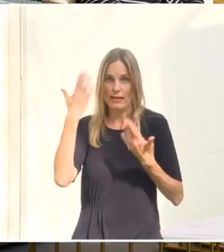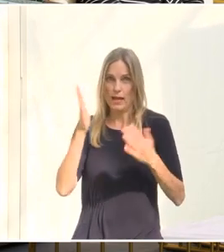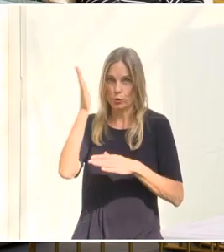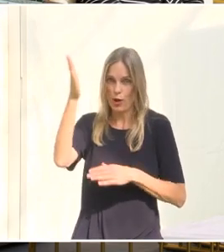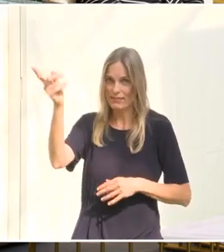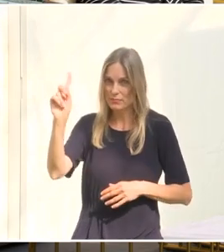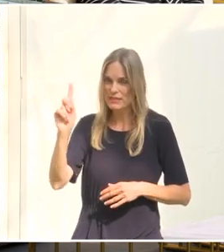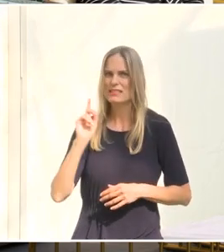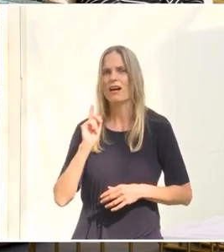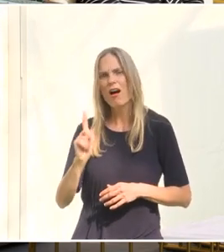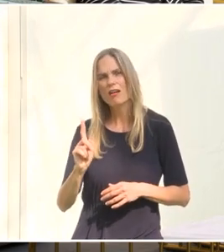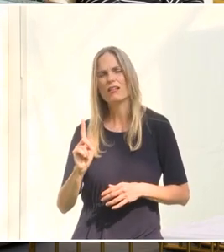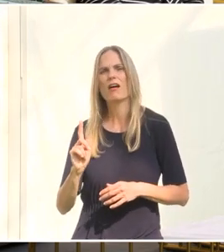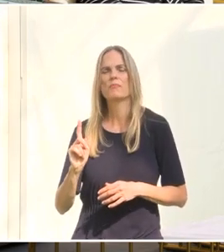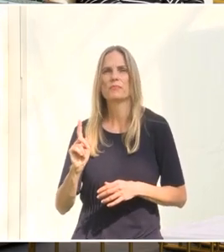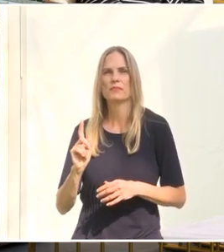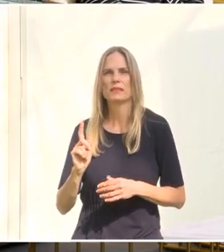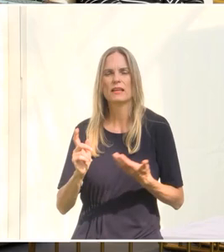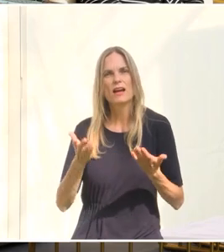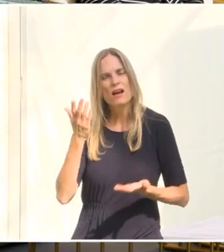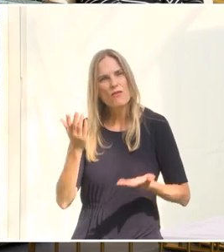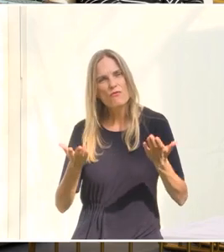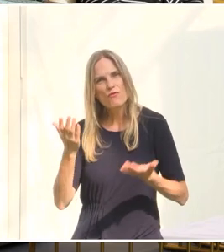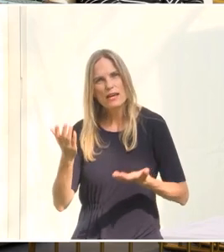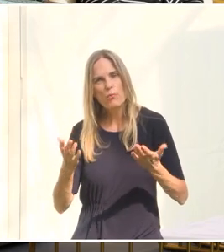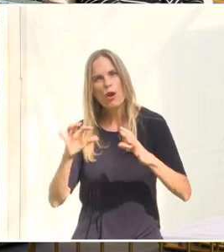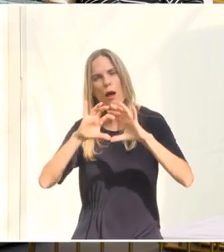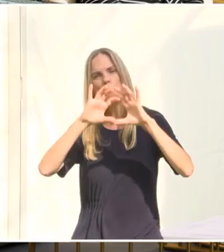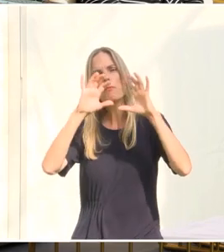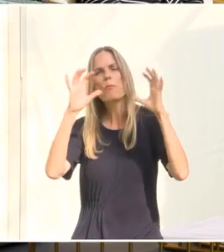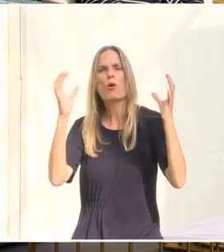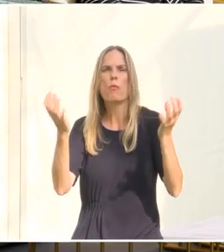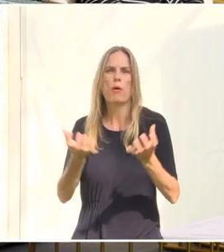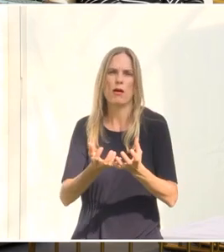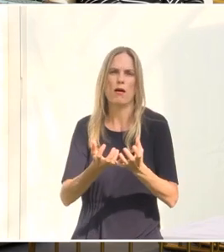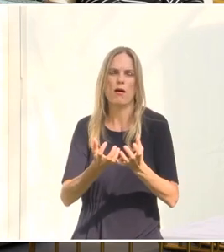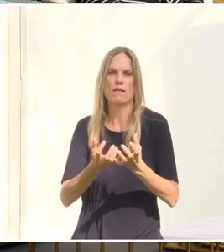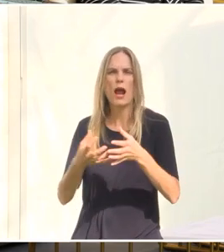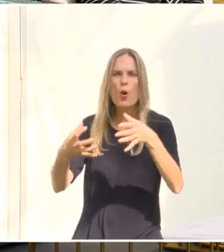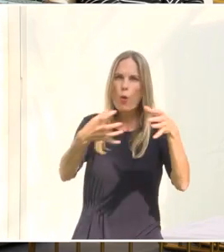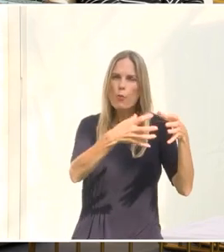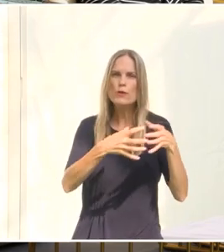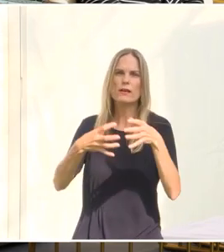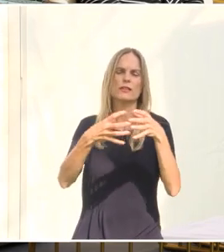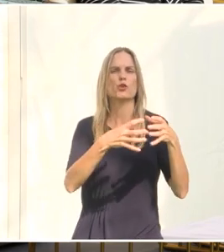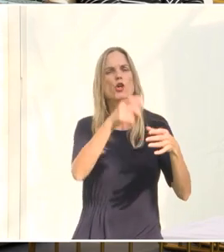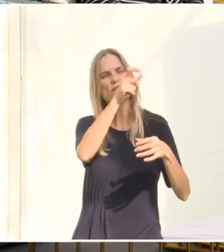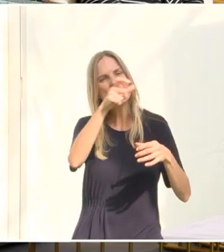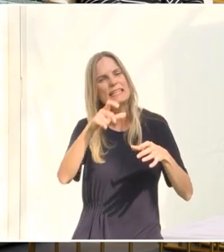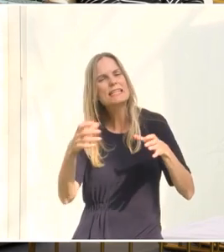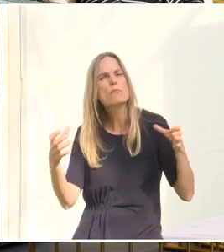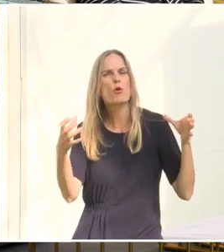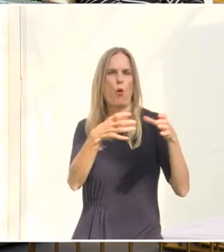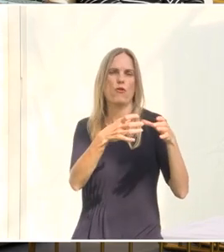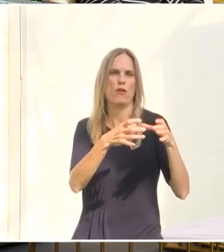Probably in the case of existence of the global, you know, community, humankind,